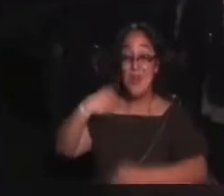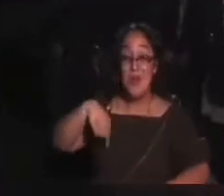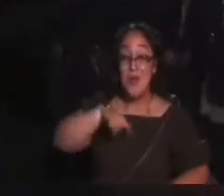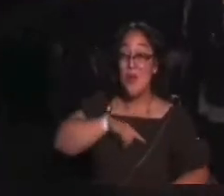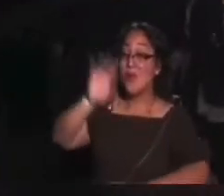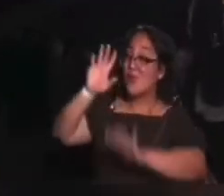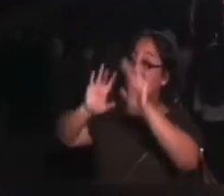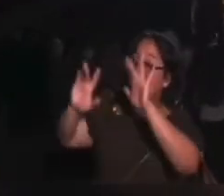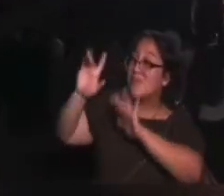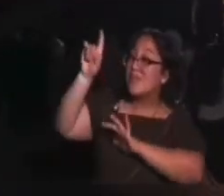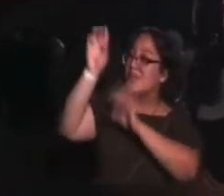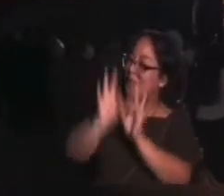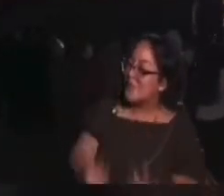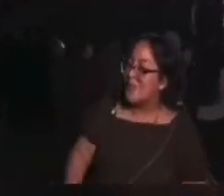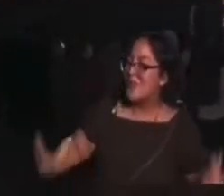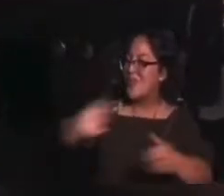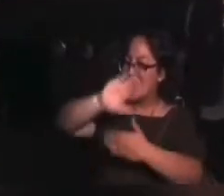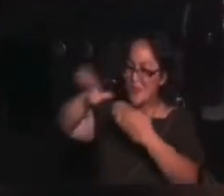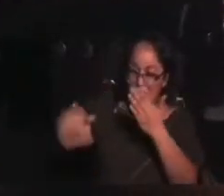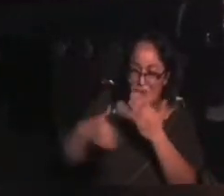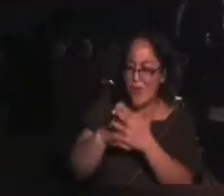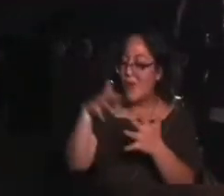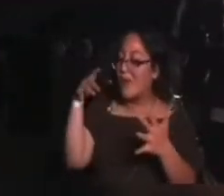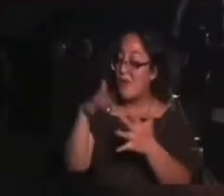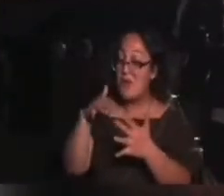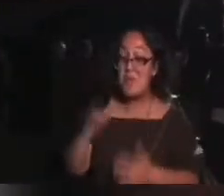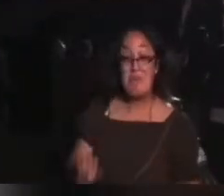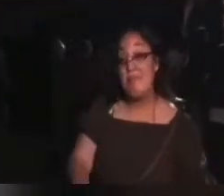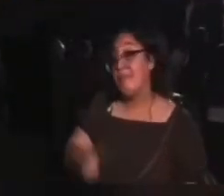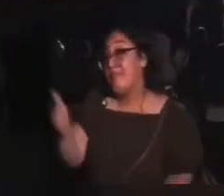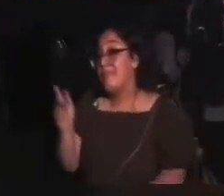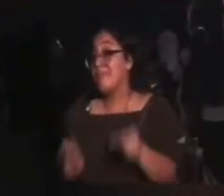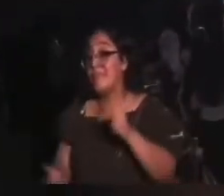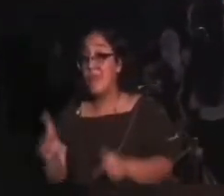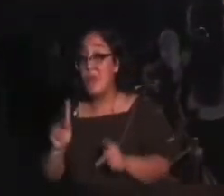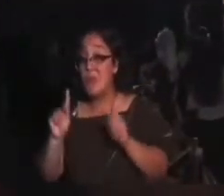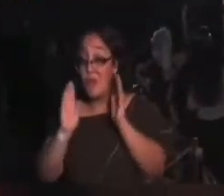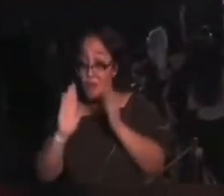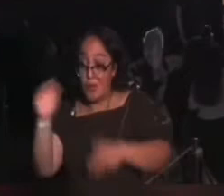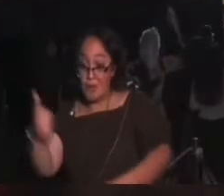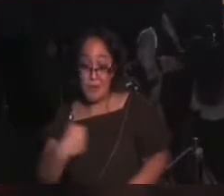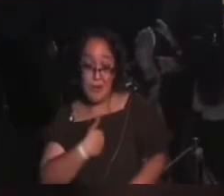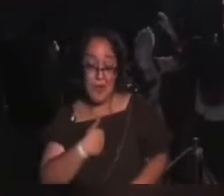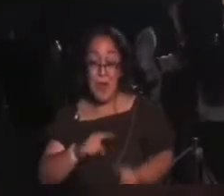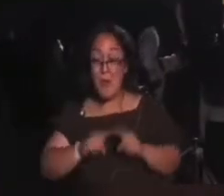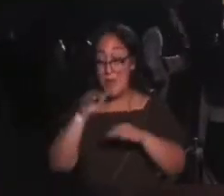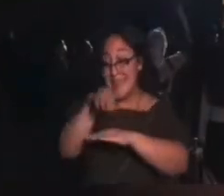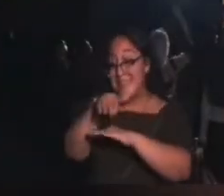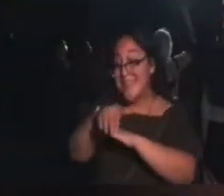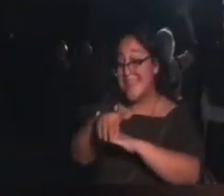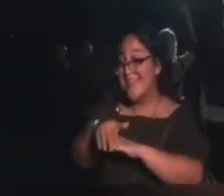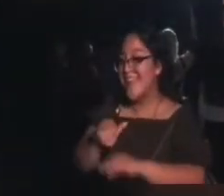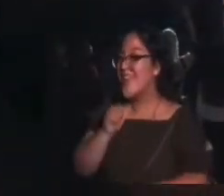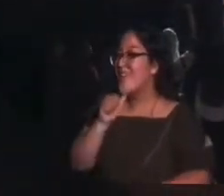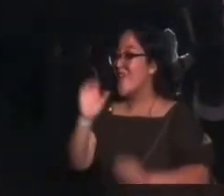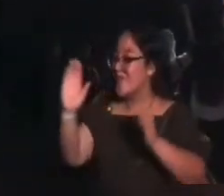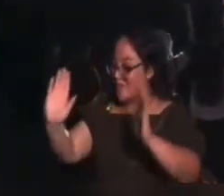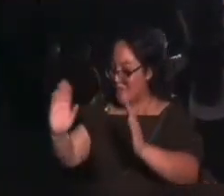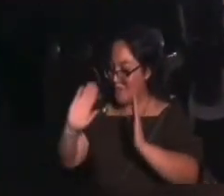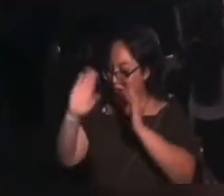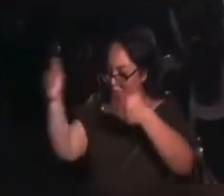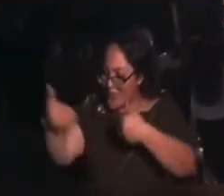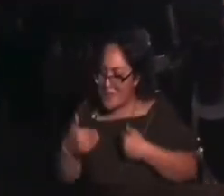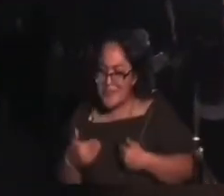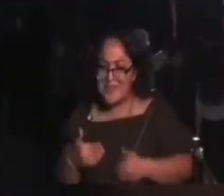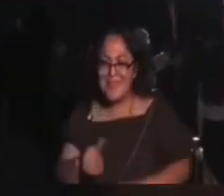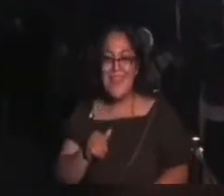glory to him who is worthy of the glory. Maybe other people made it about themselves, but tonight it's not about anybody. It's about Jesus. En